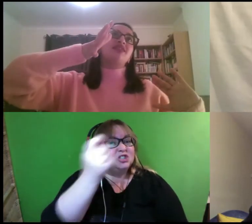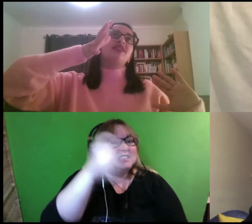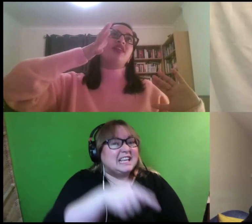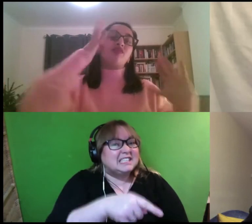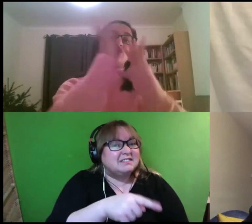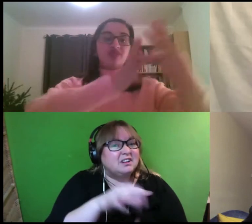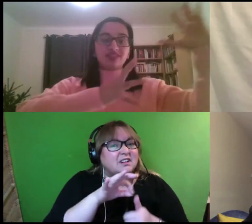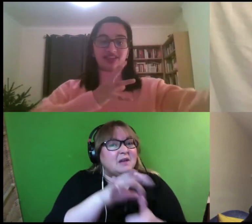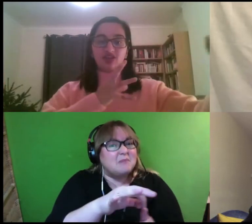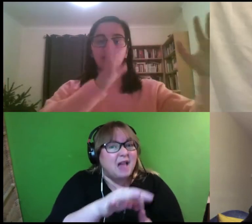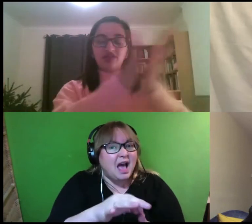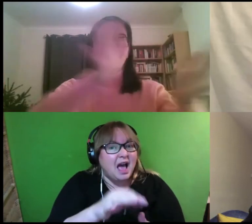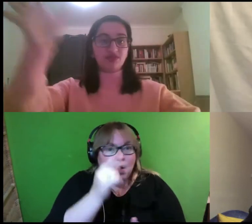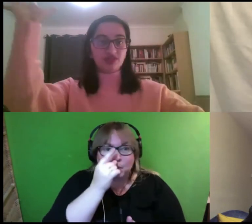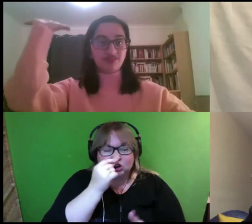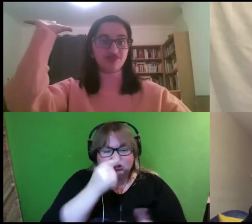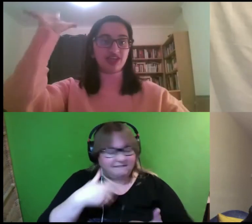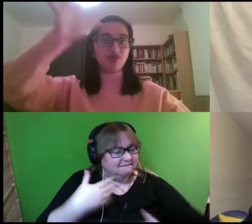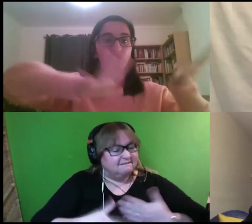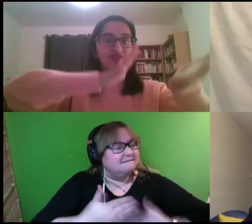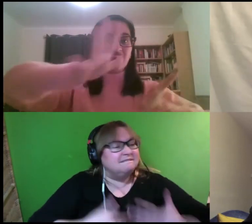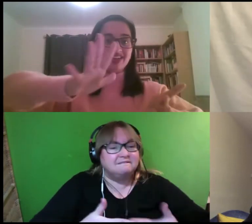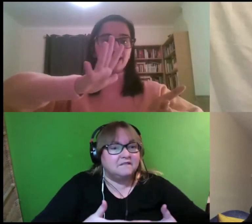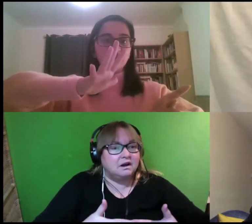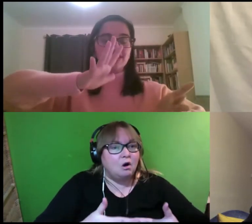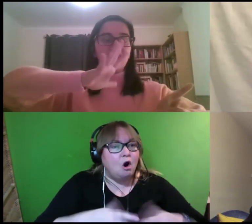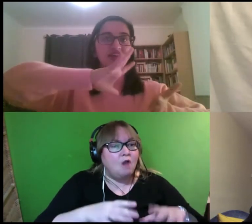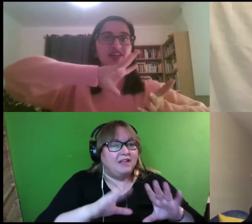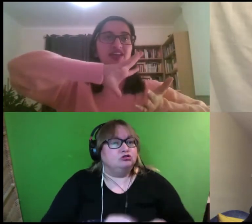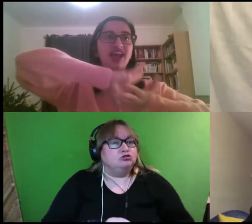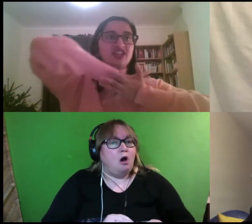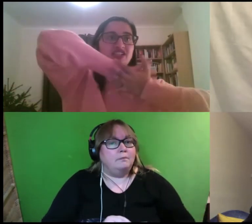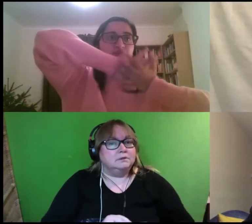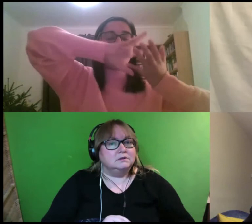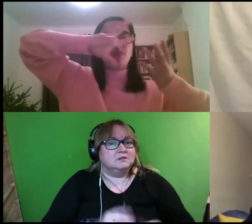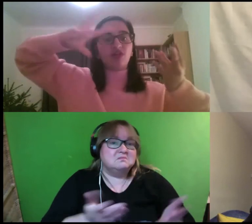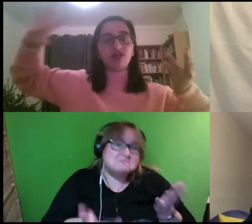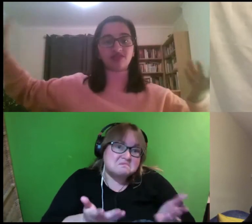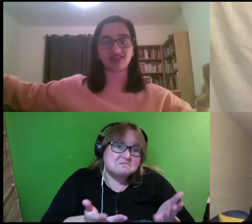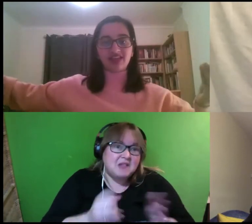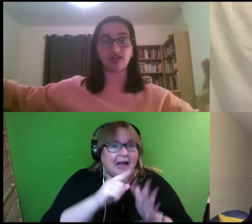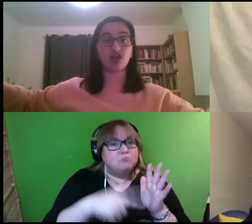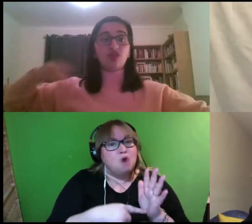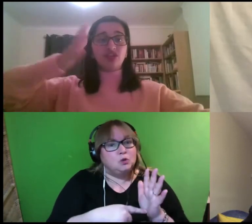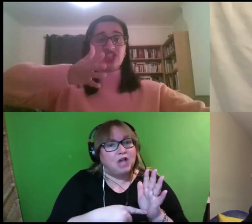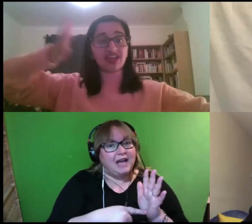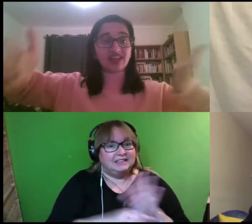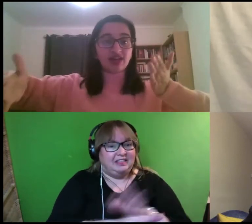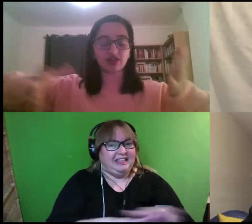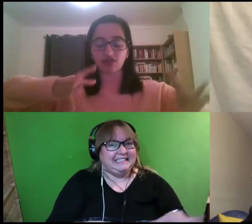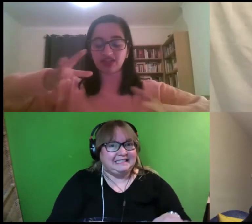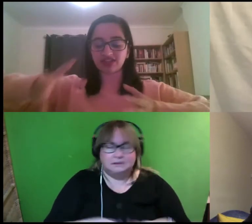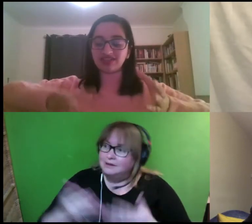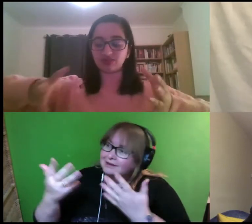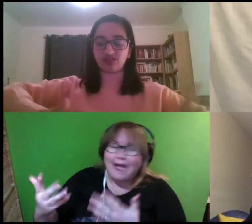like a response to that open call, and then we would have left it. But what I've liked now is that it actually has become a prolonged thing. We check